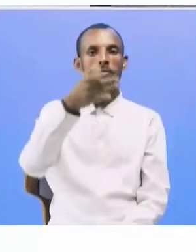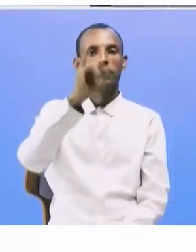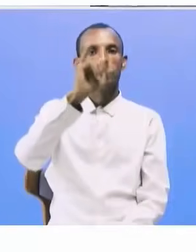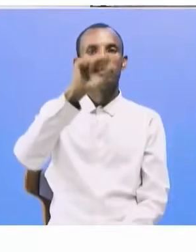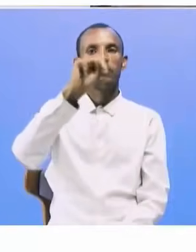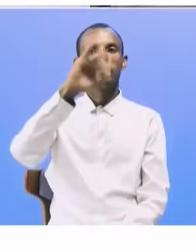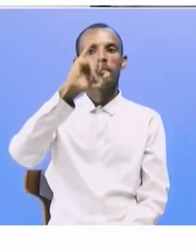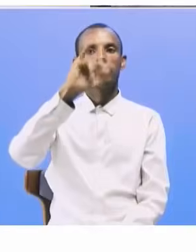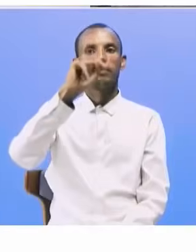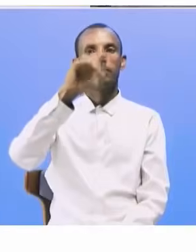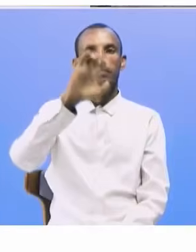Finite